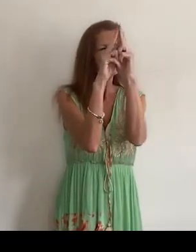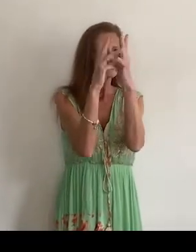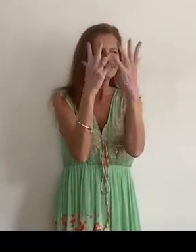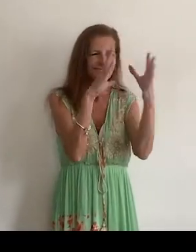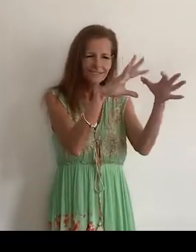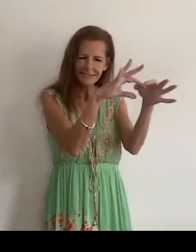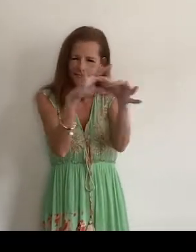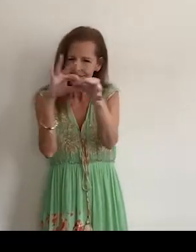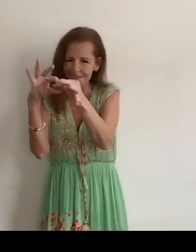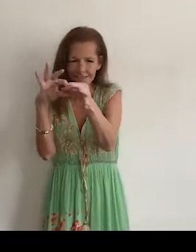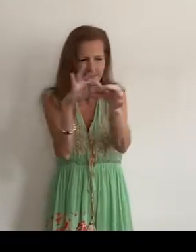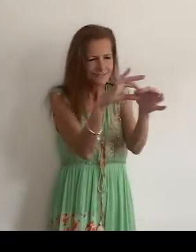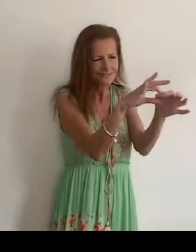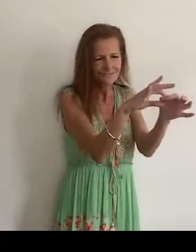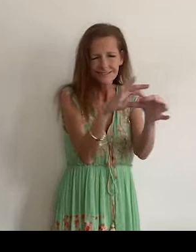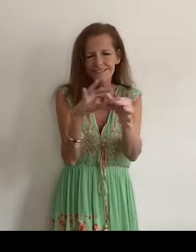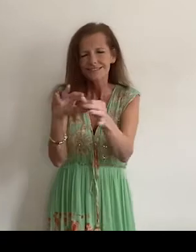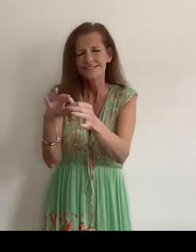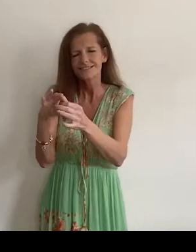yourself and another person.